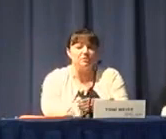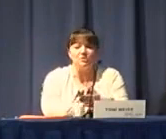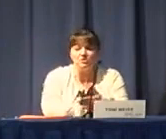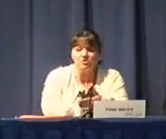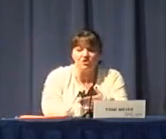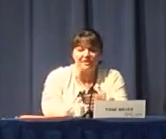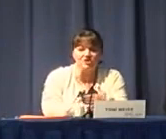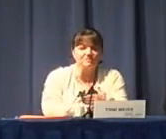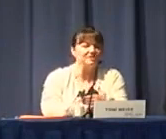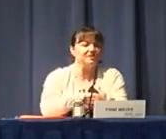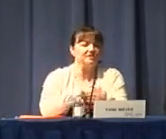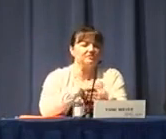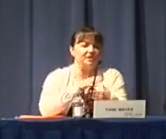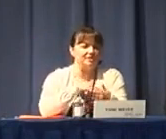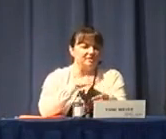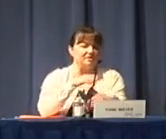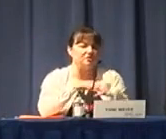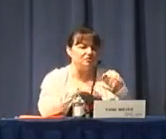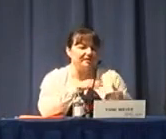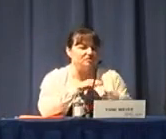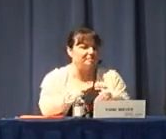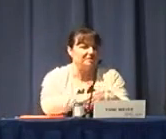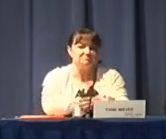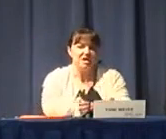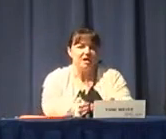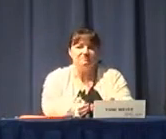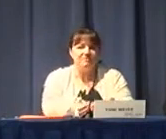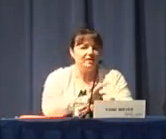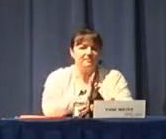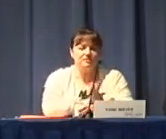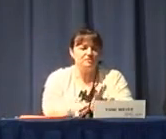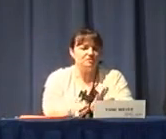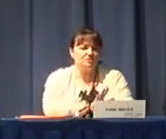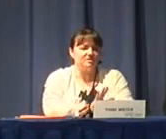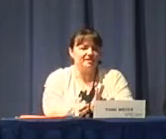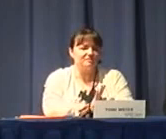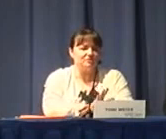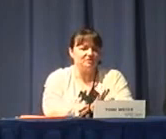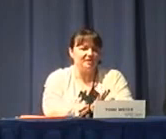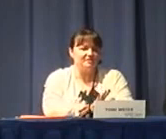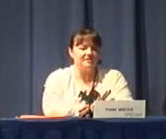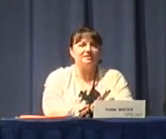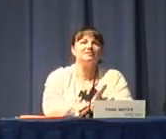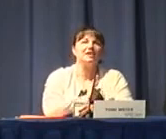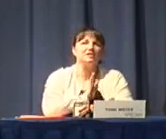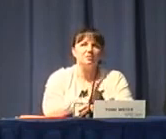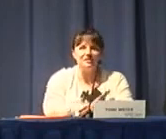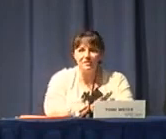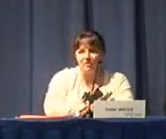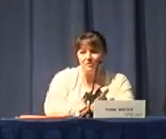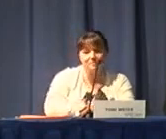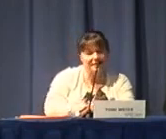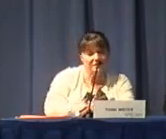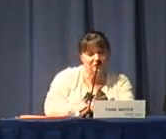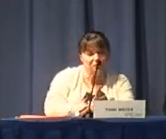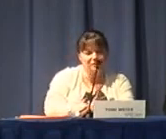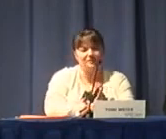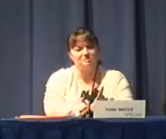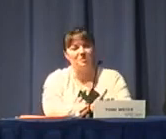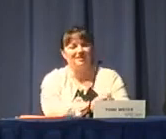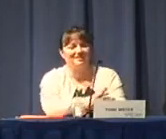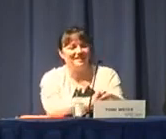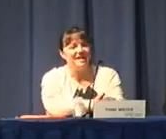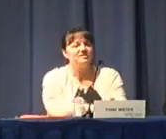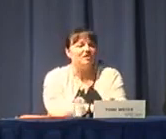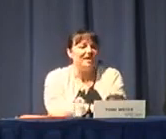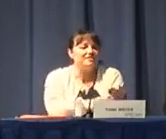are anybody use Chat GPT for anything, you know, like to bet. Very few students have utilized it, at least not in a way that they want to admit to at